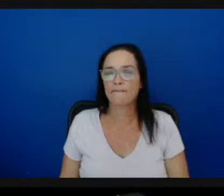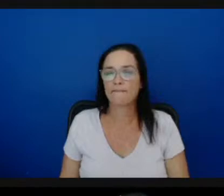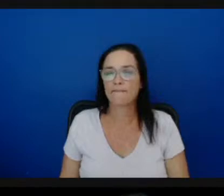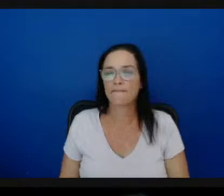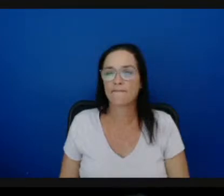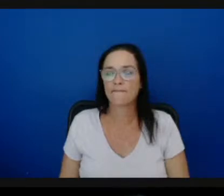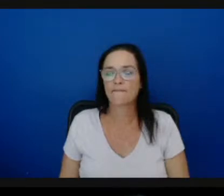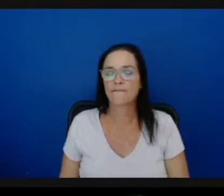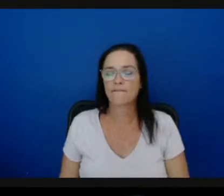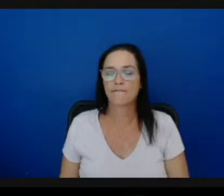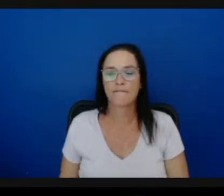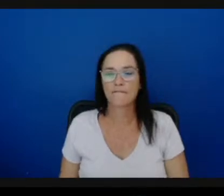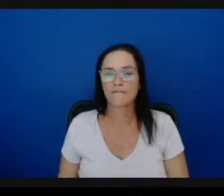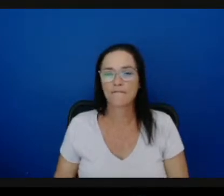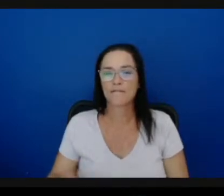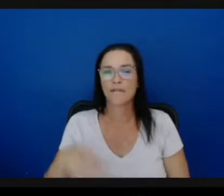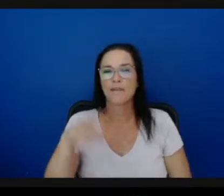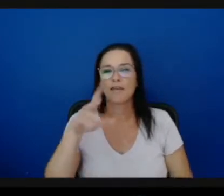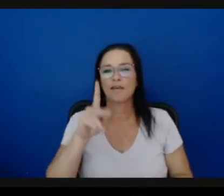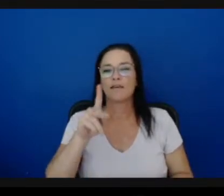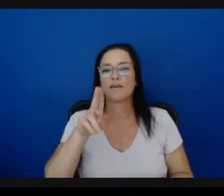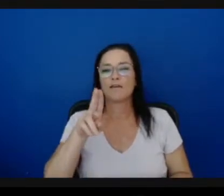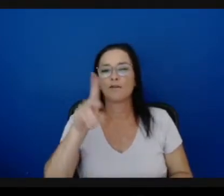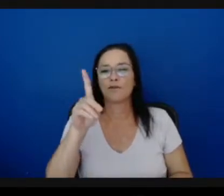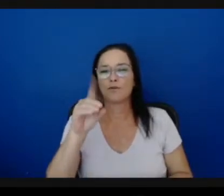The Kudo flow